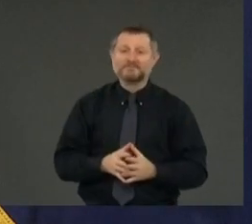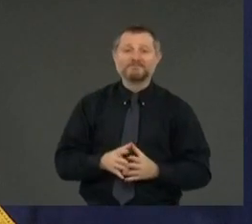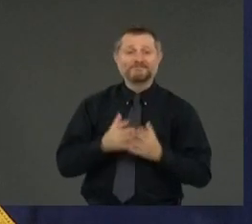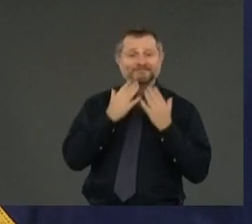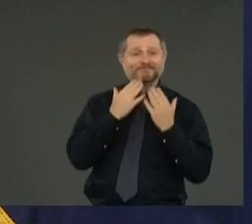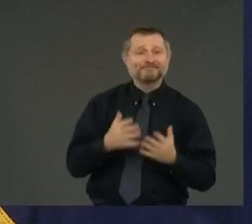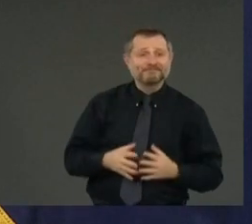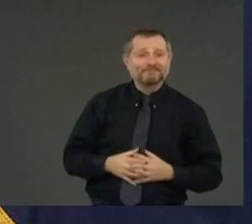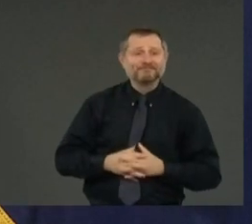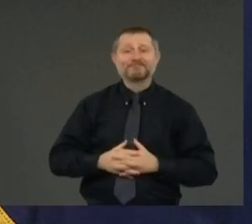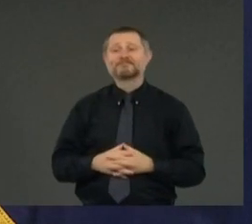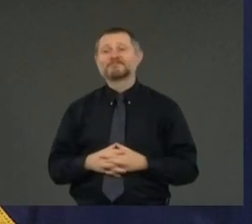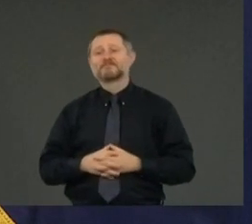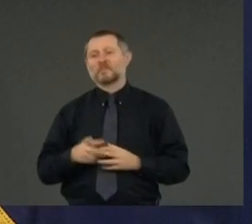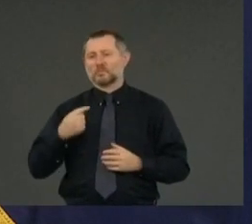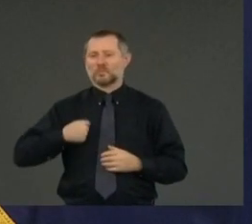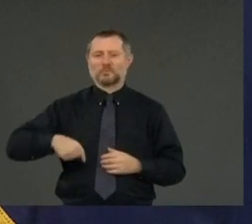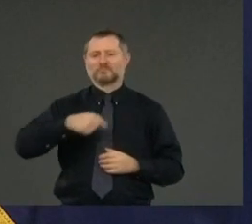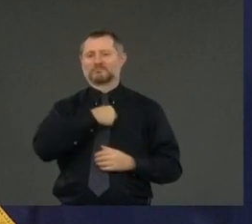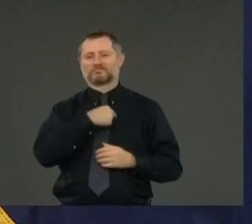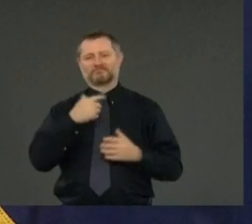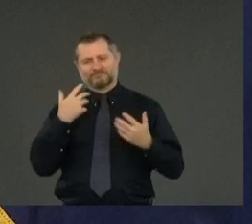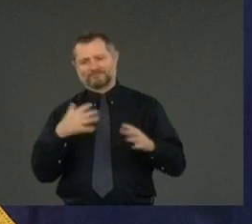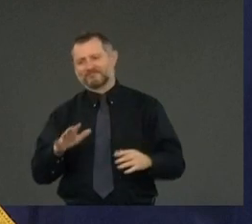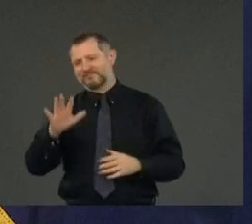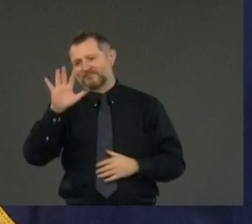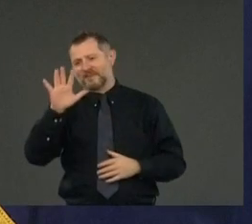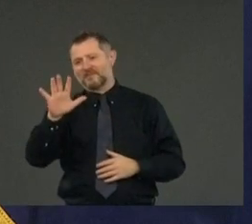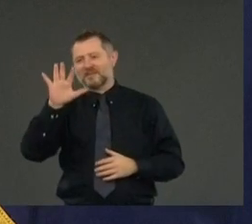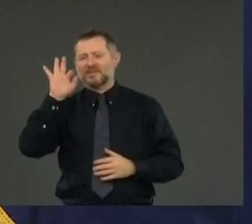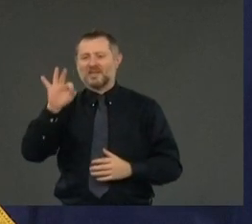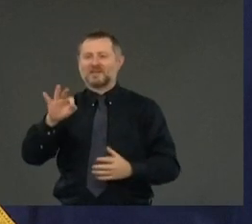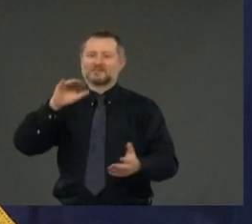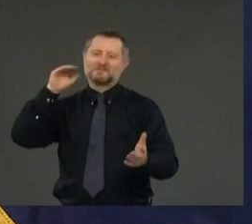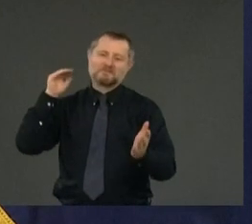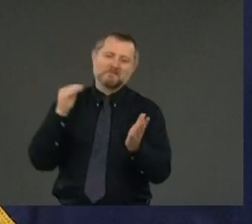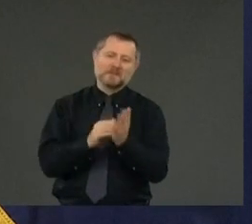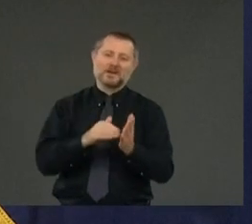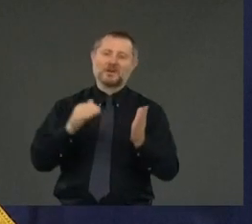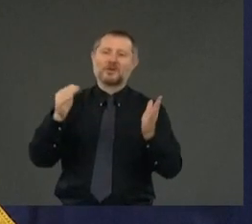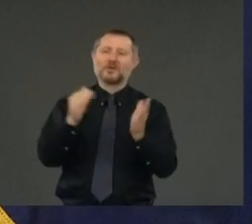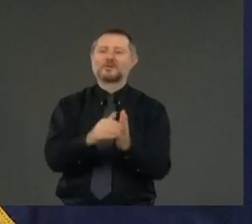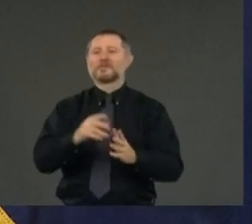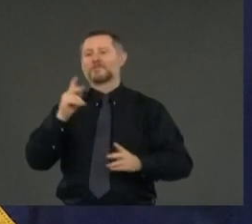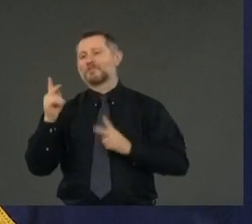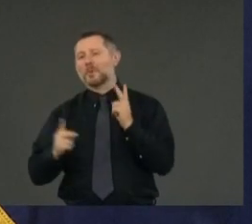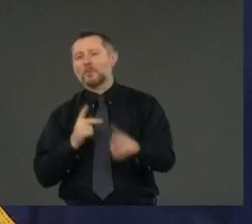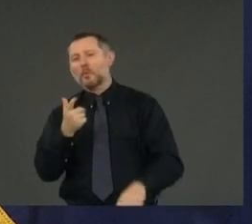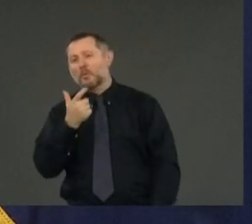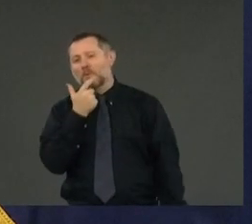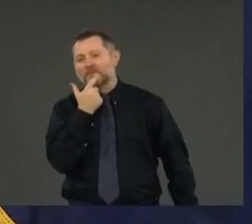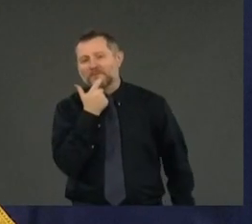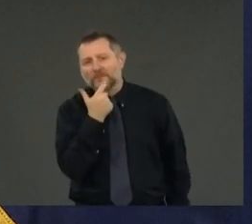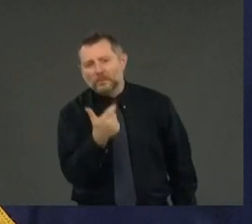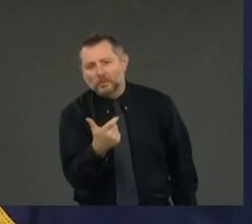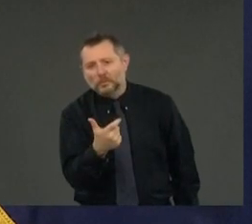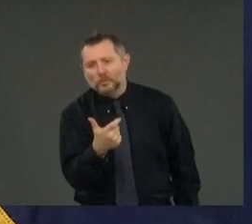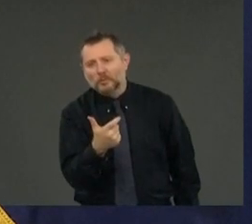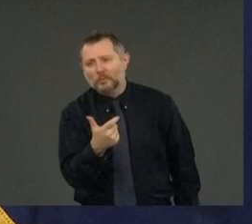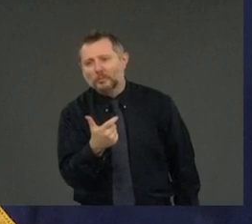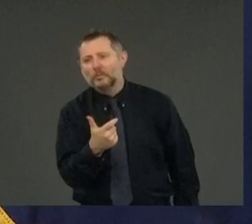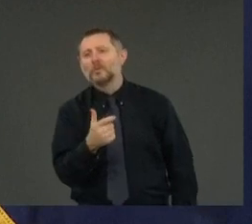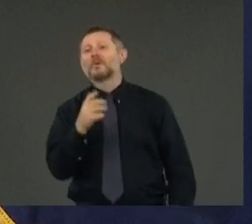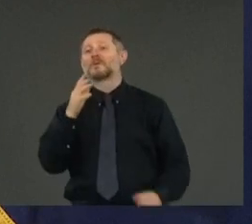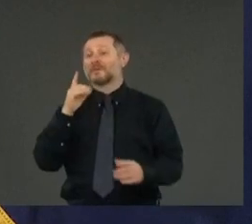had 59 million people tune in to the briefings over the